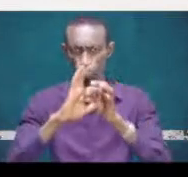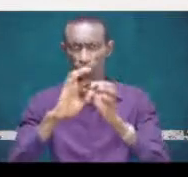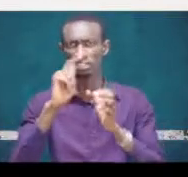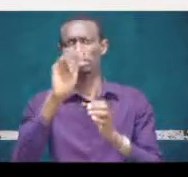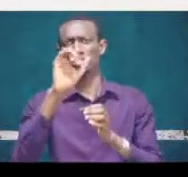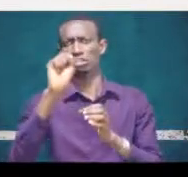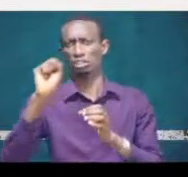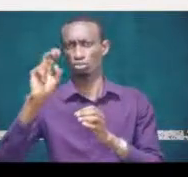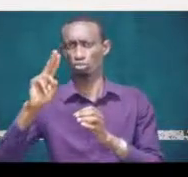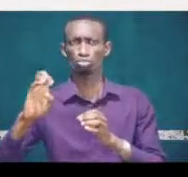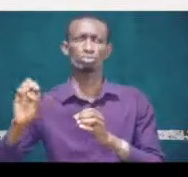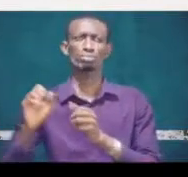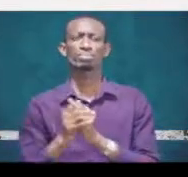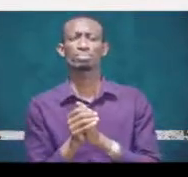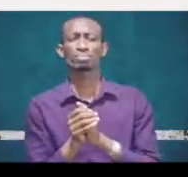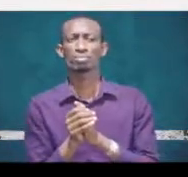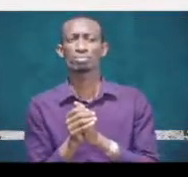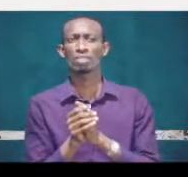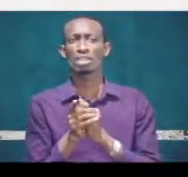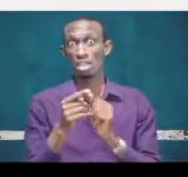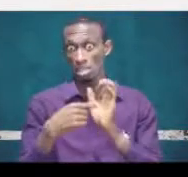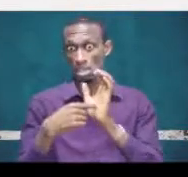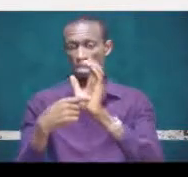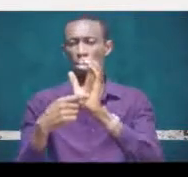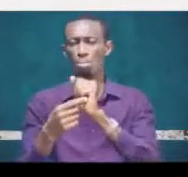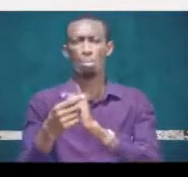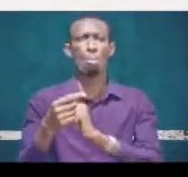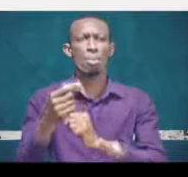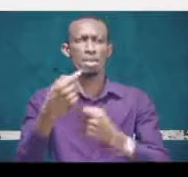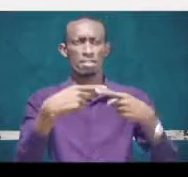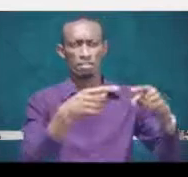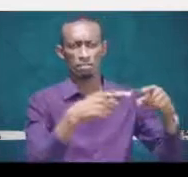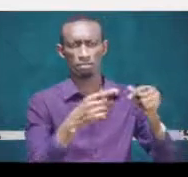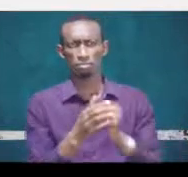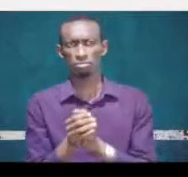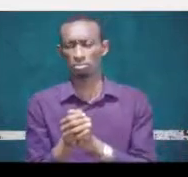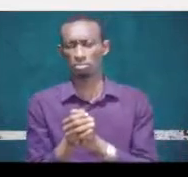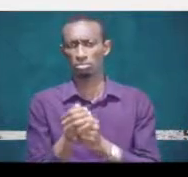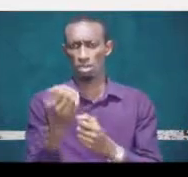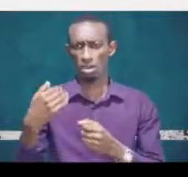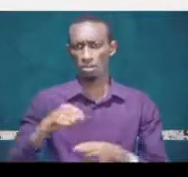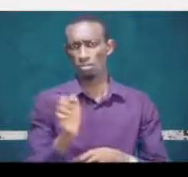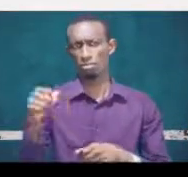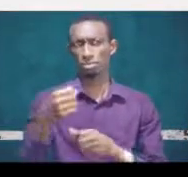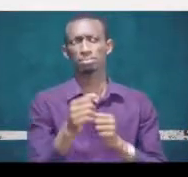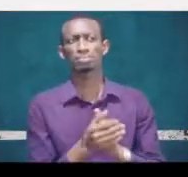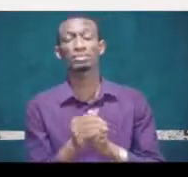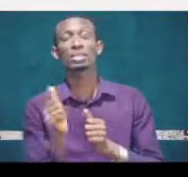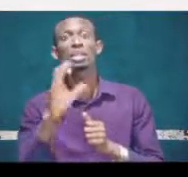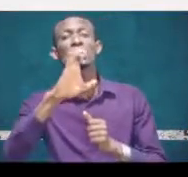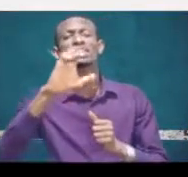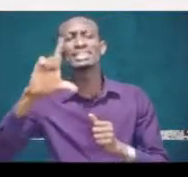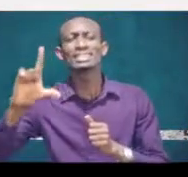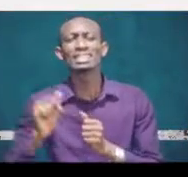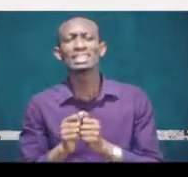epithelial tissues are they reproduce rapidly. Cells in the epithelial tissues are often attached to